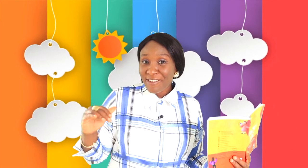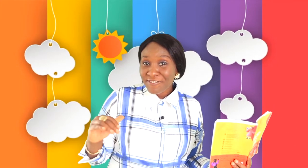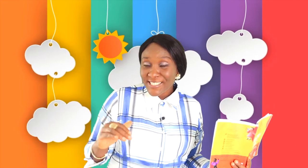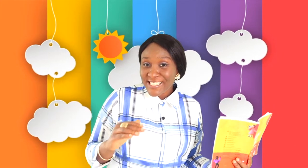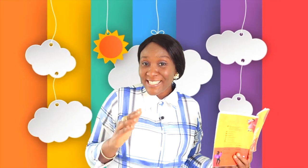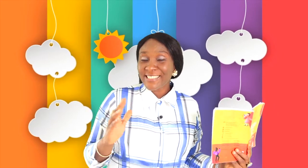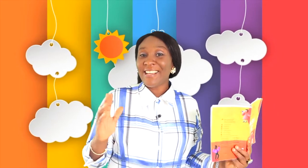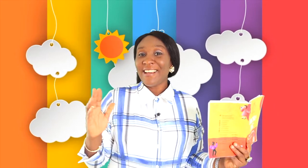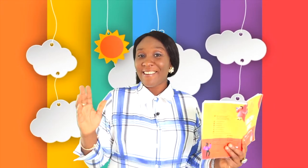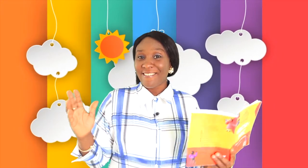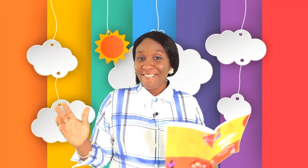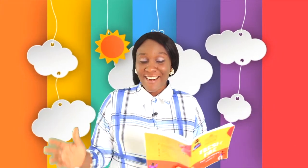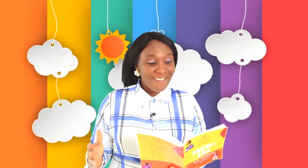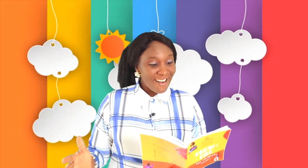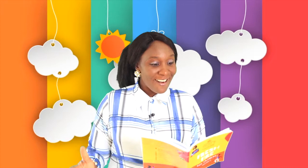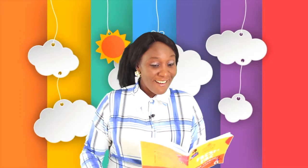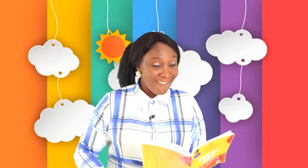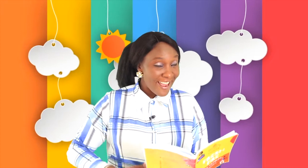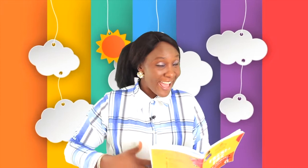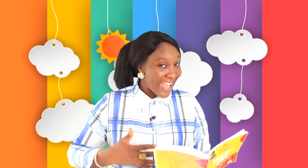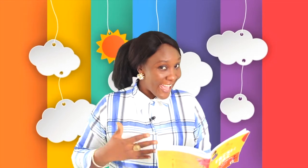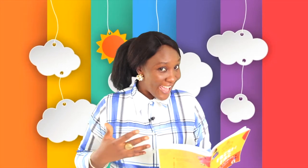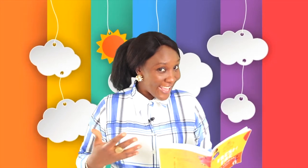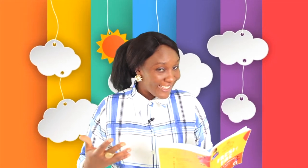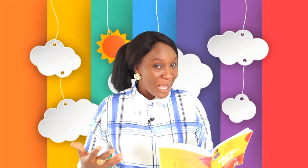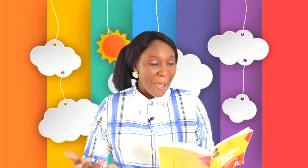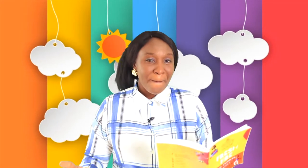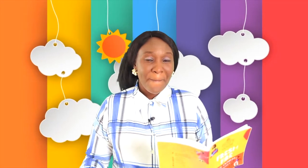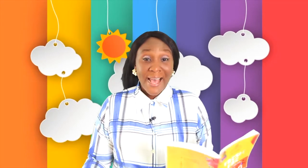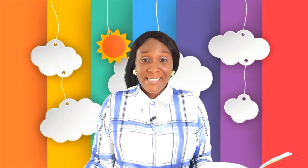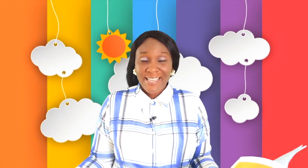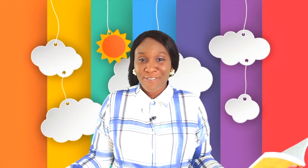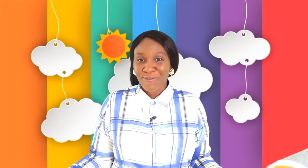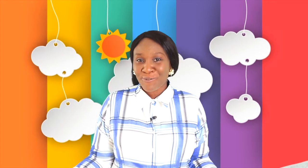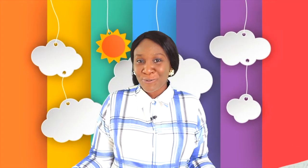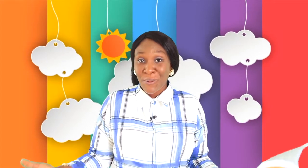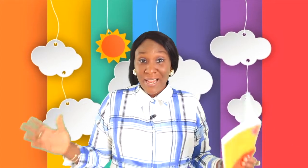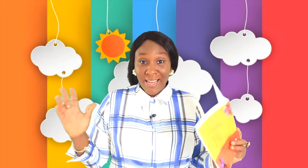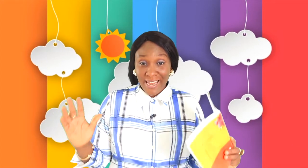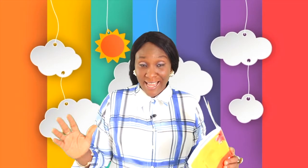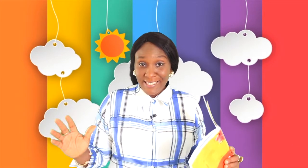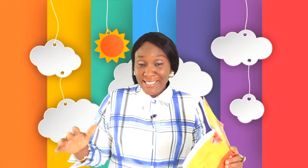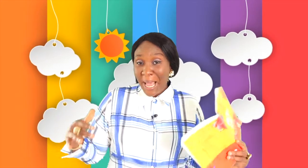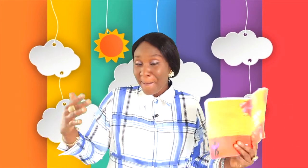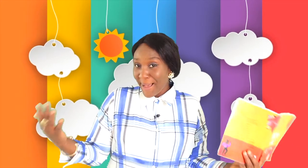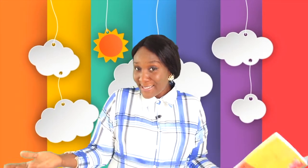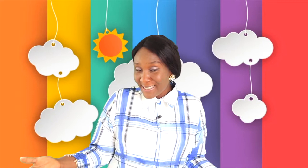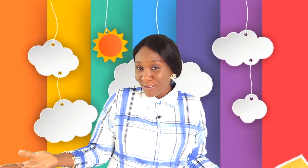remember Lifting. Great, great, great, great, great. And Basketful,